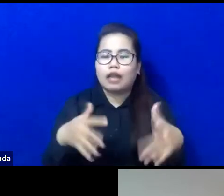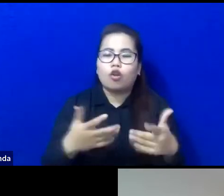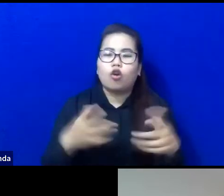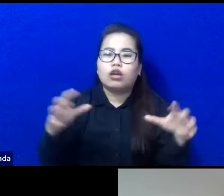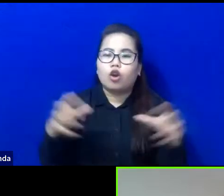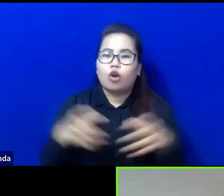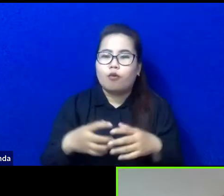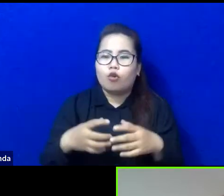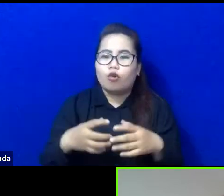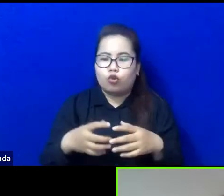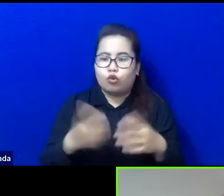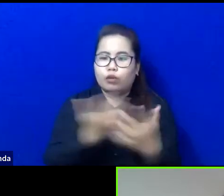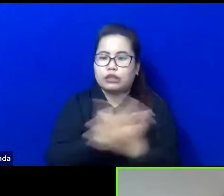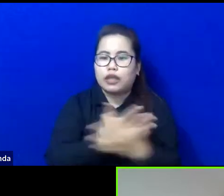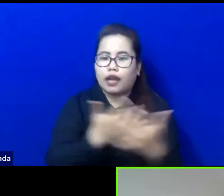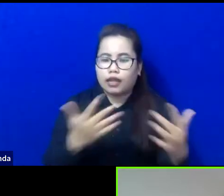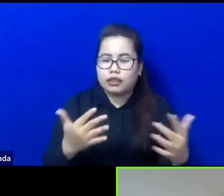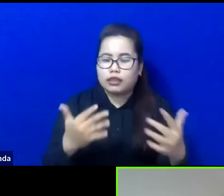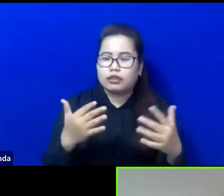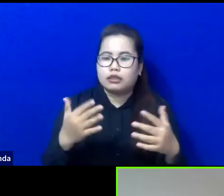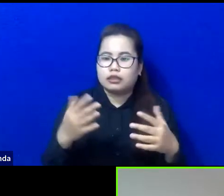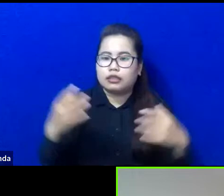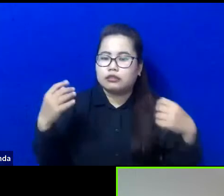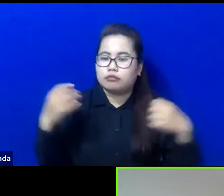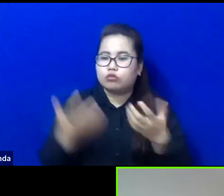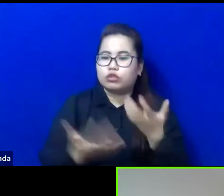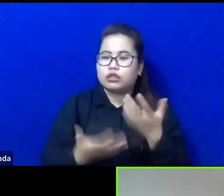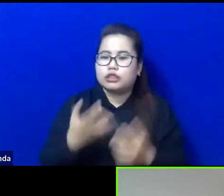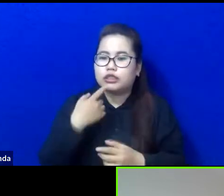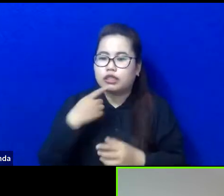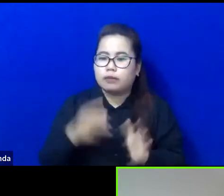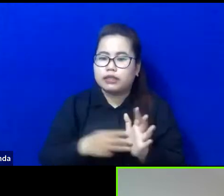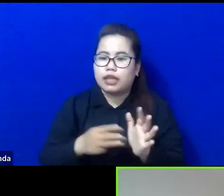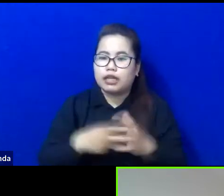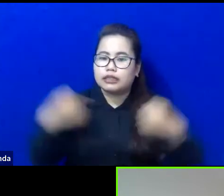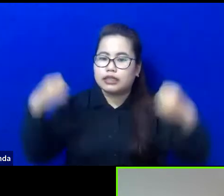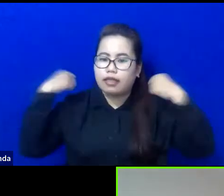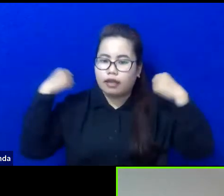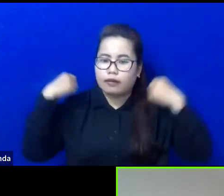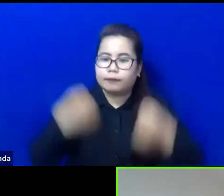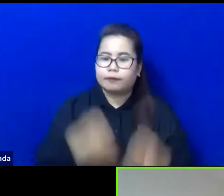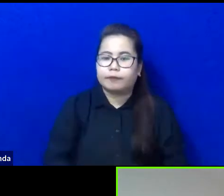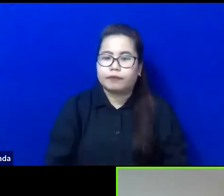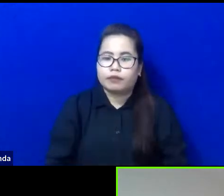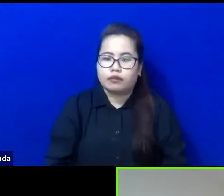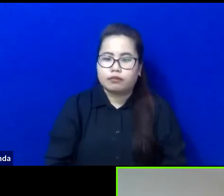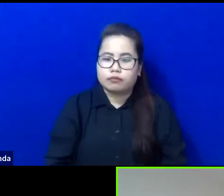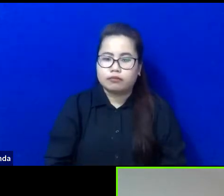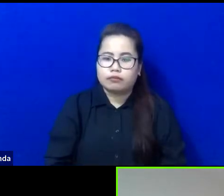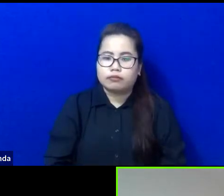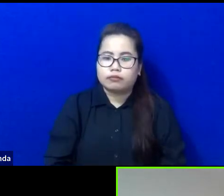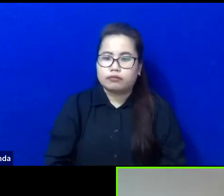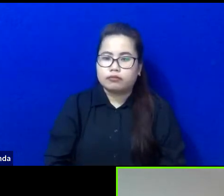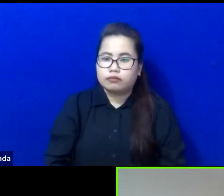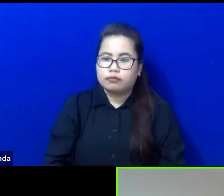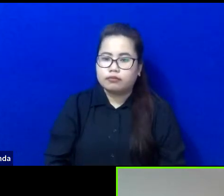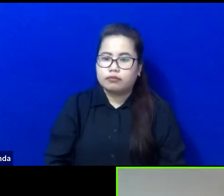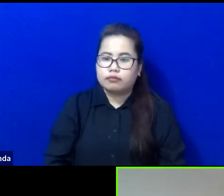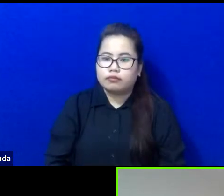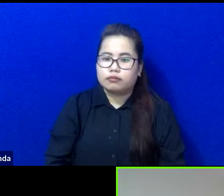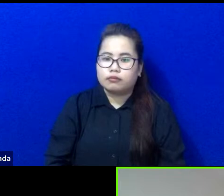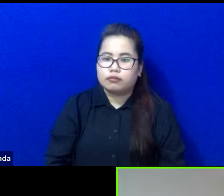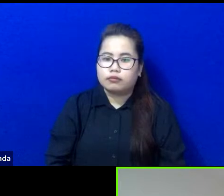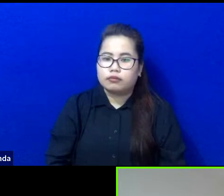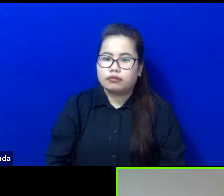yeah. Look, the workforce that I was speaking to were working in the hospital setting and the